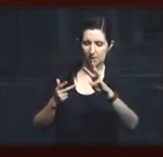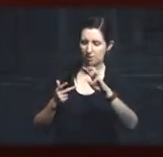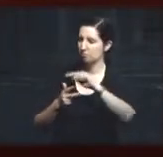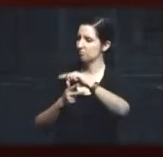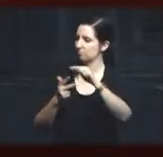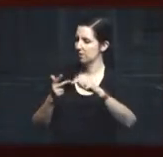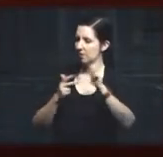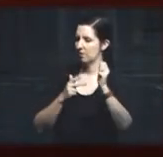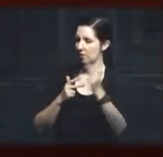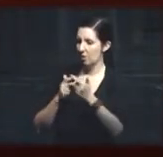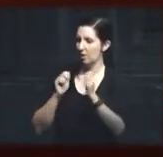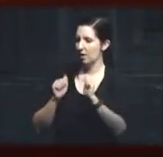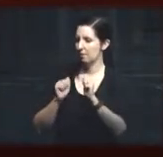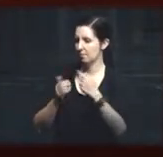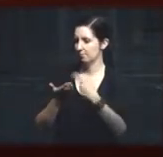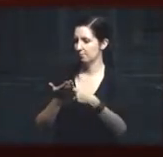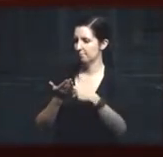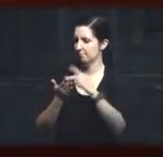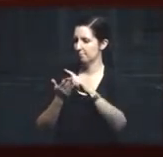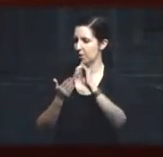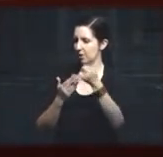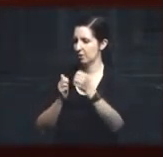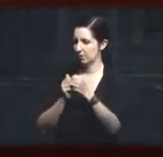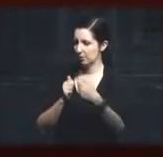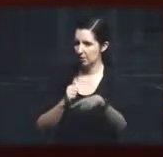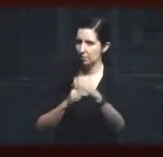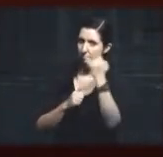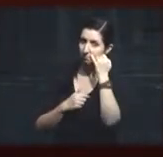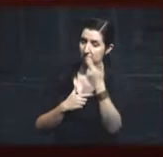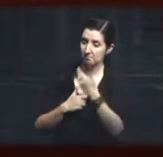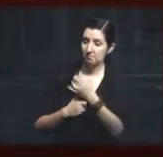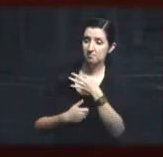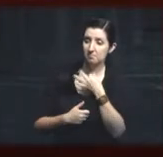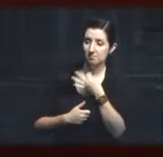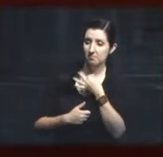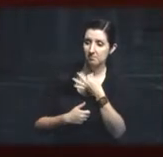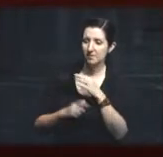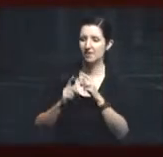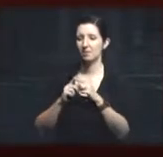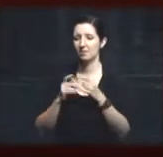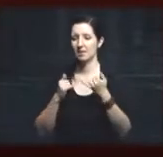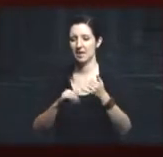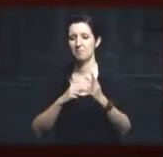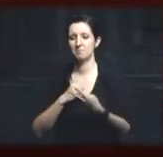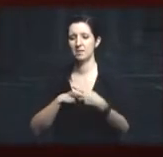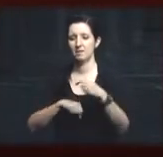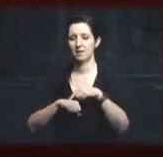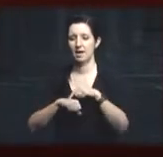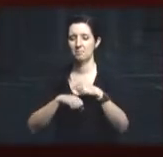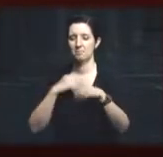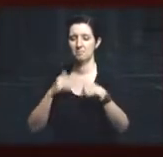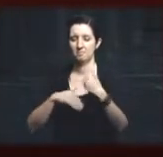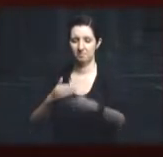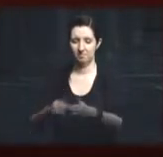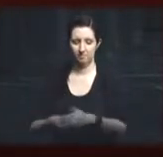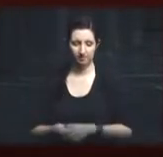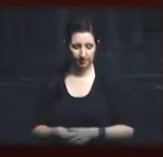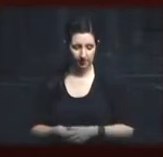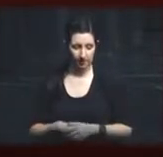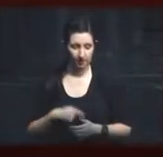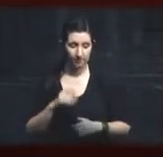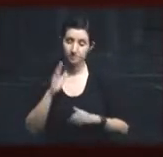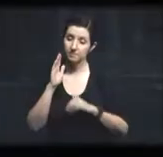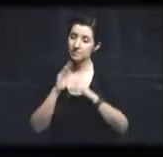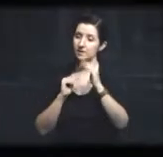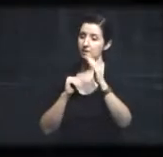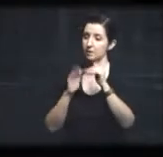probably here as well, so let me know, but in the interest of time, I'm going to run us along. Facilities master planning will be going on